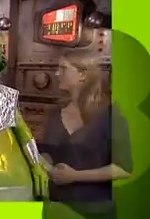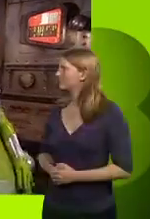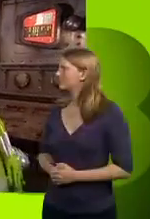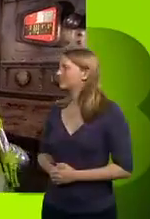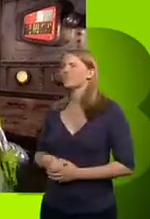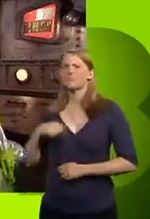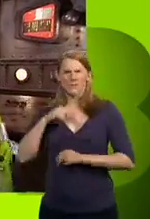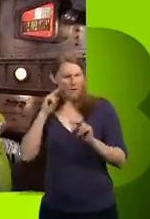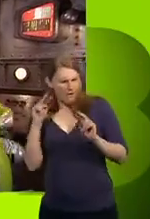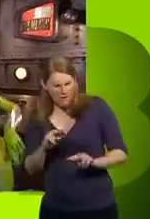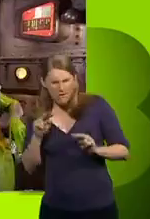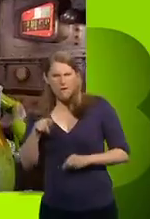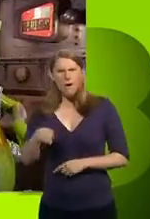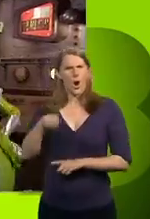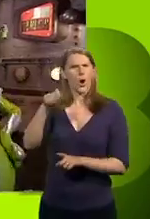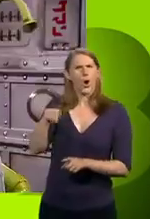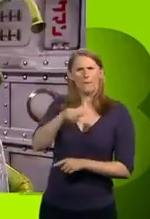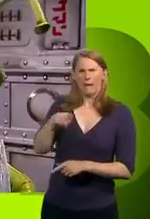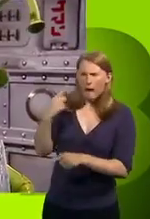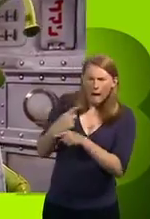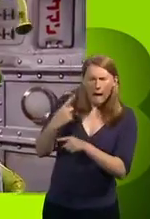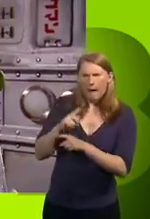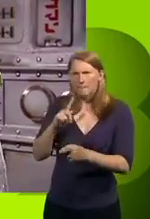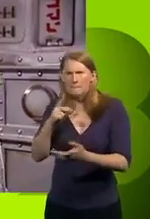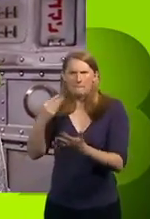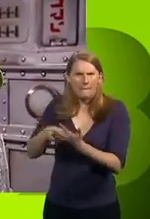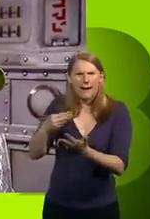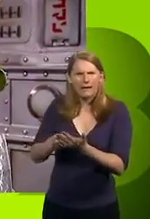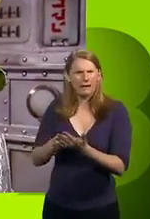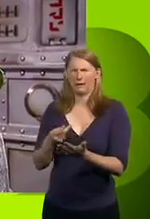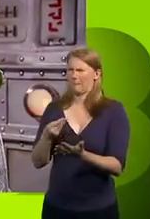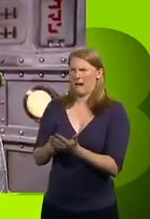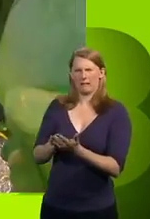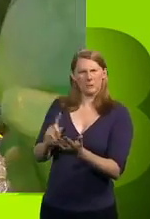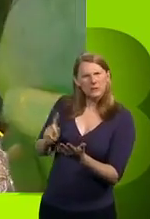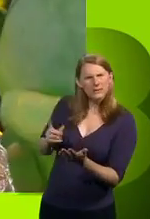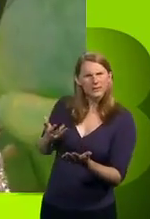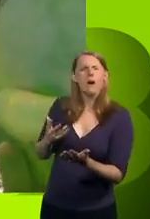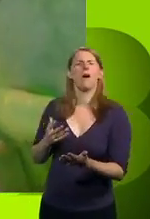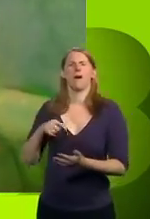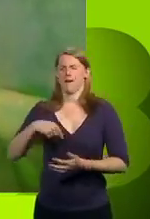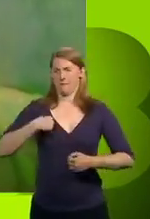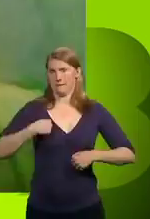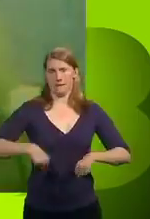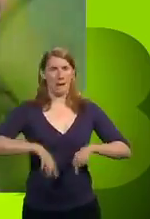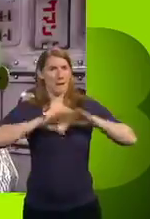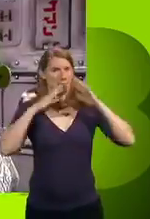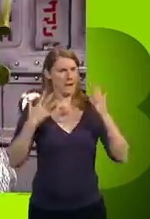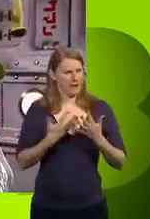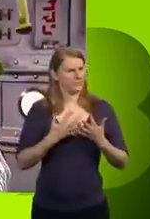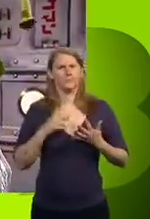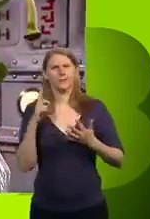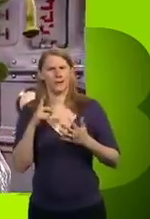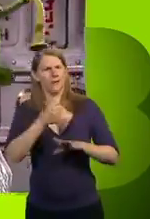the humans are always talking about money. What is money, Coordinator Zhang? On our planet, we go to the Fluffle Pod and